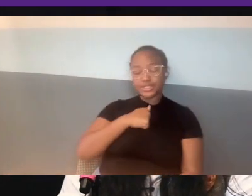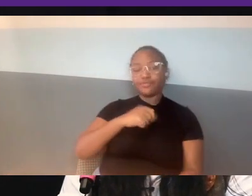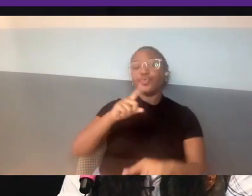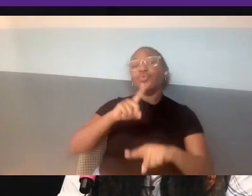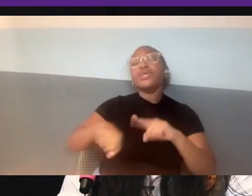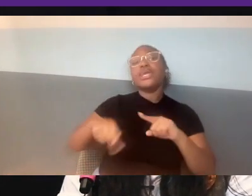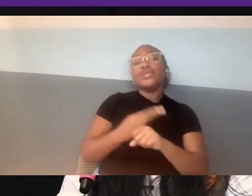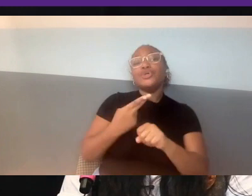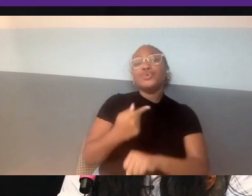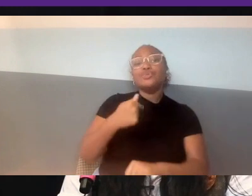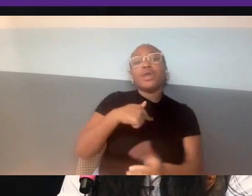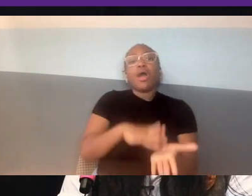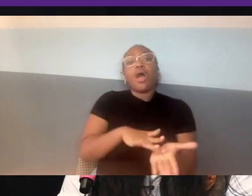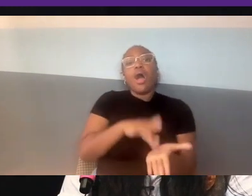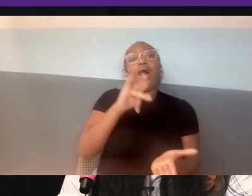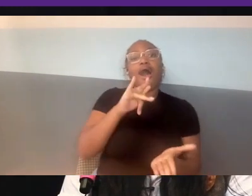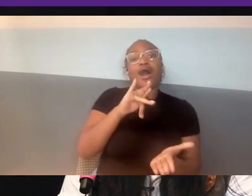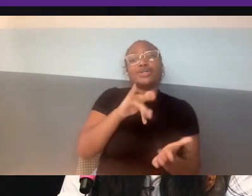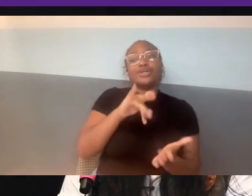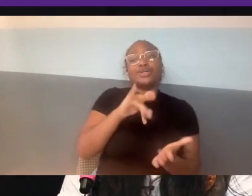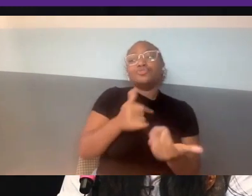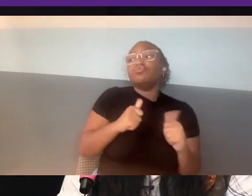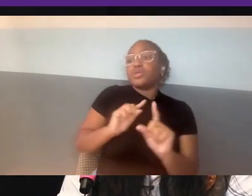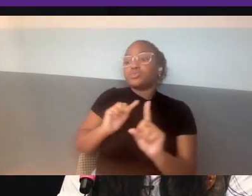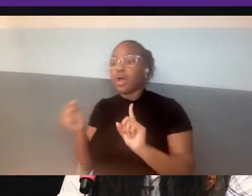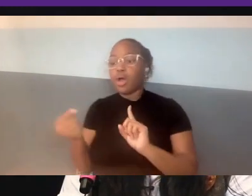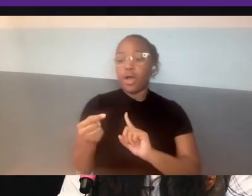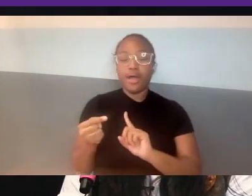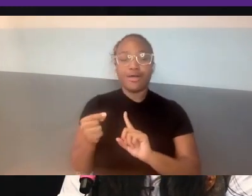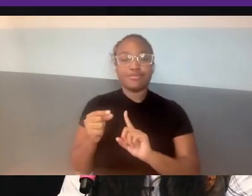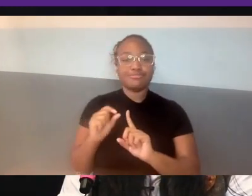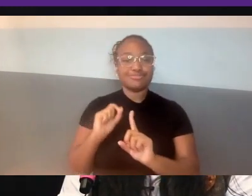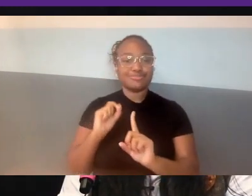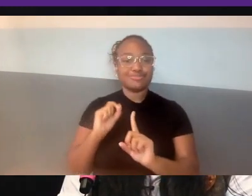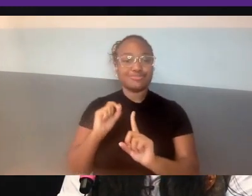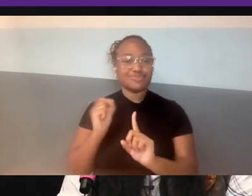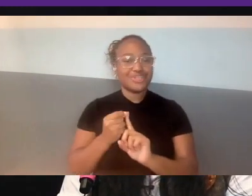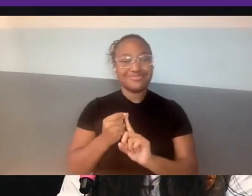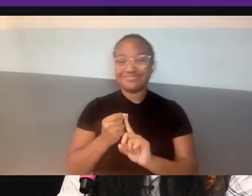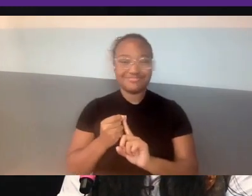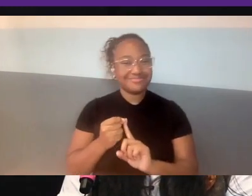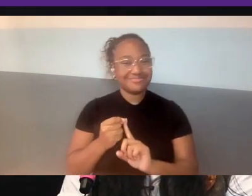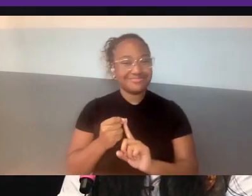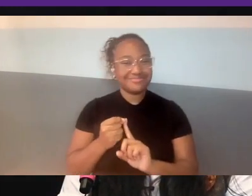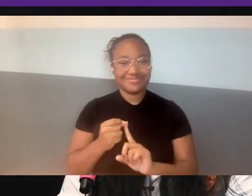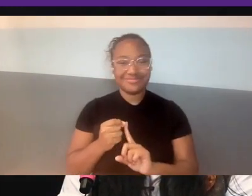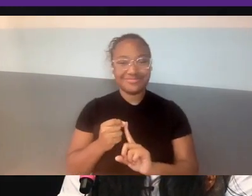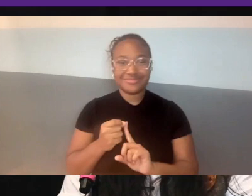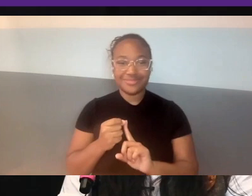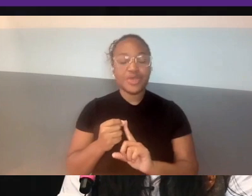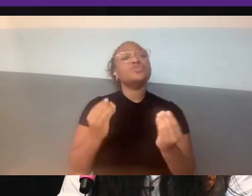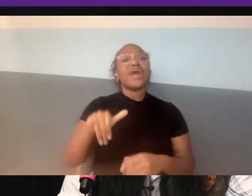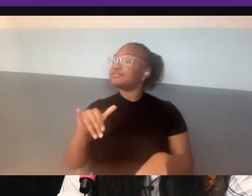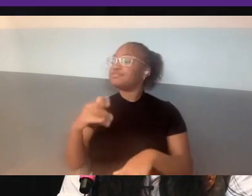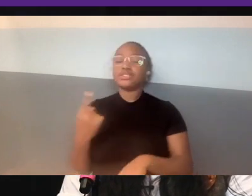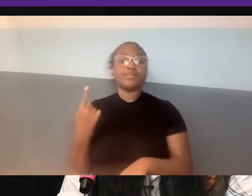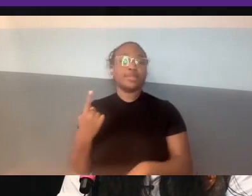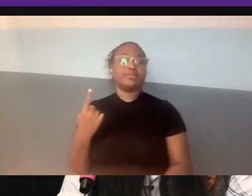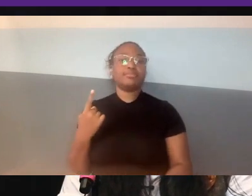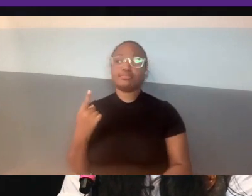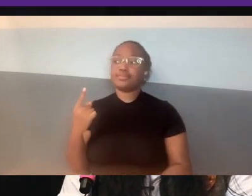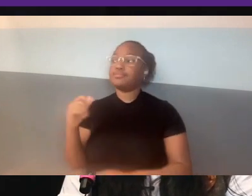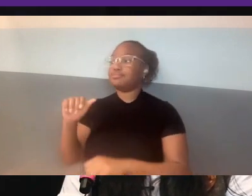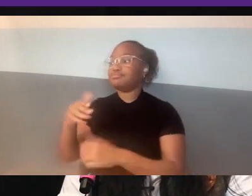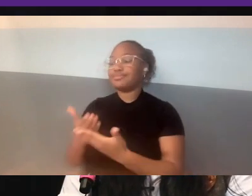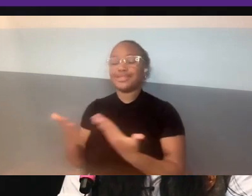a space of potential conflict, just the way that things are set up institutionally through funding. But I